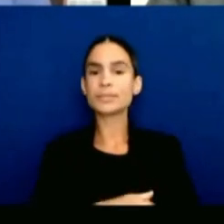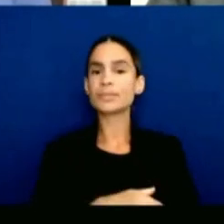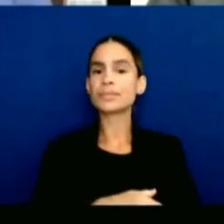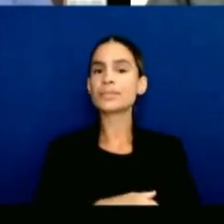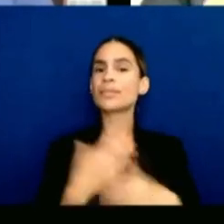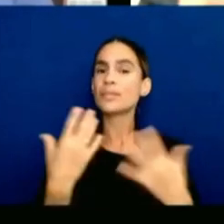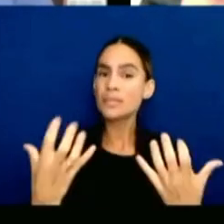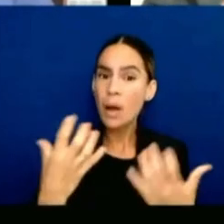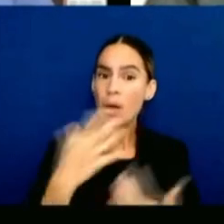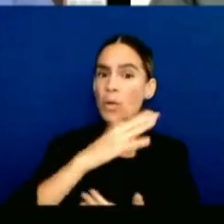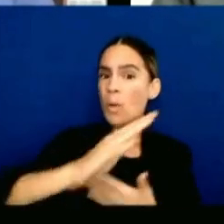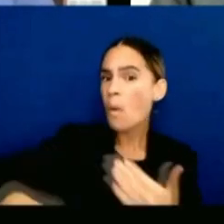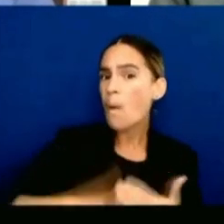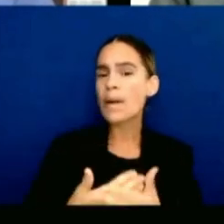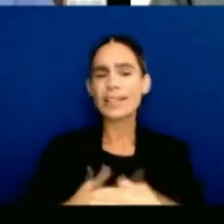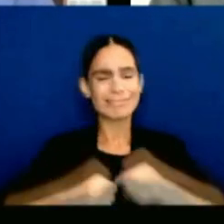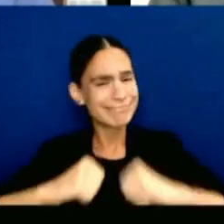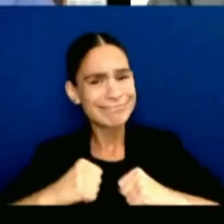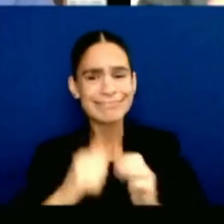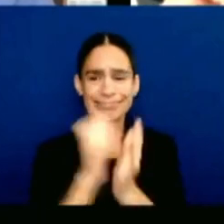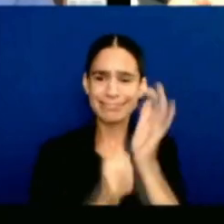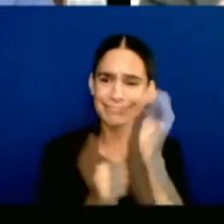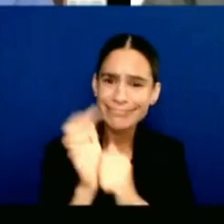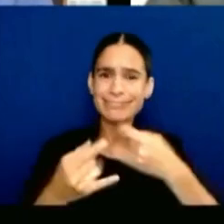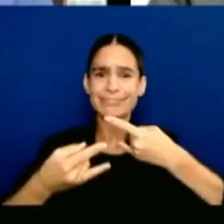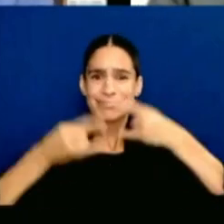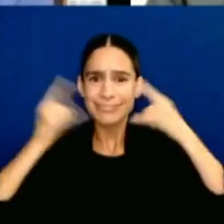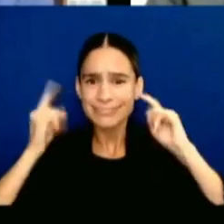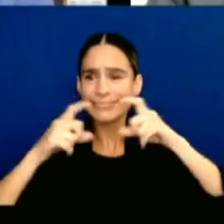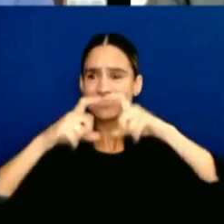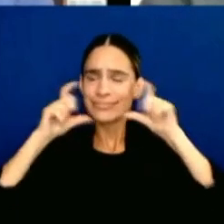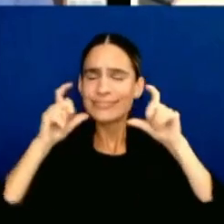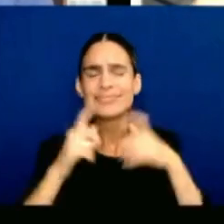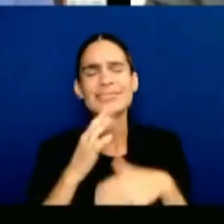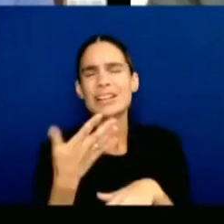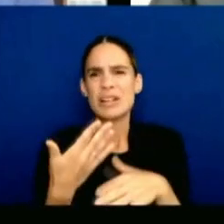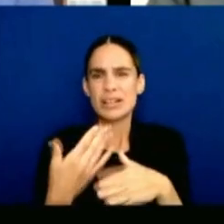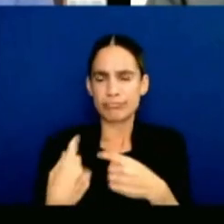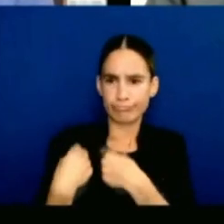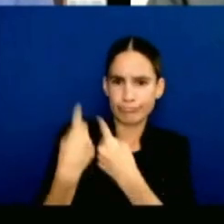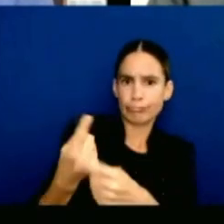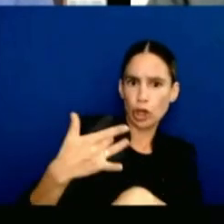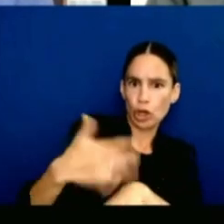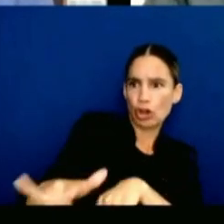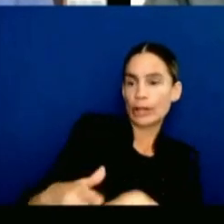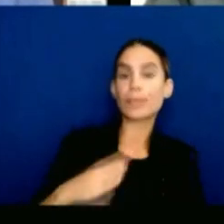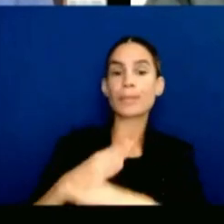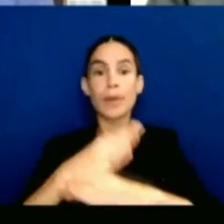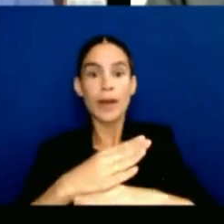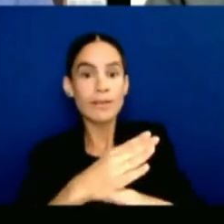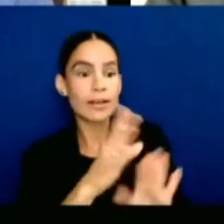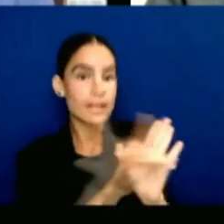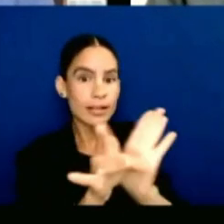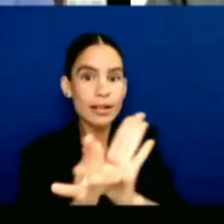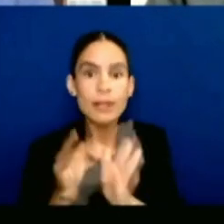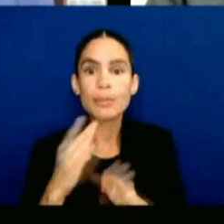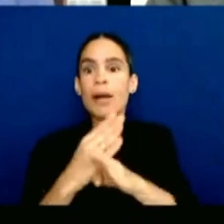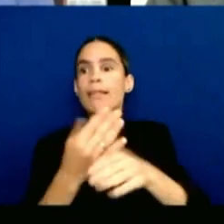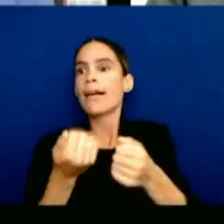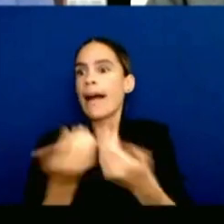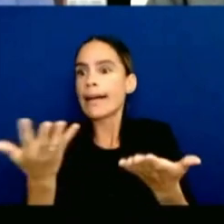take the form of passive transfer of antibody, monoclonal antibodies, hyperimmune globulin, and any of a number